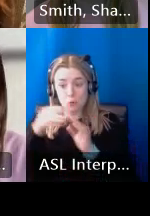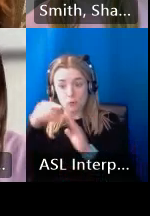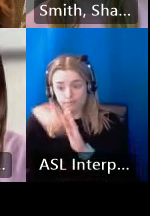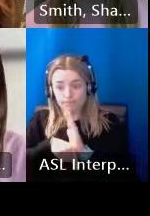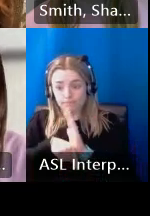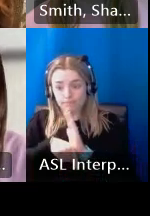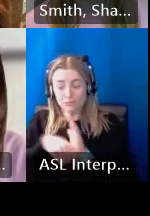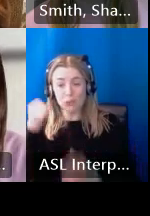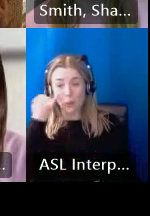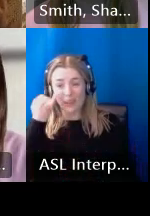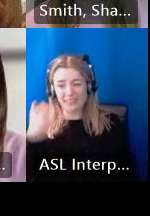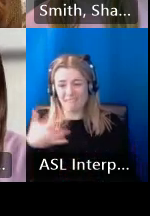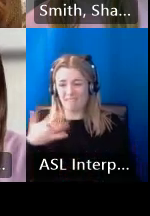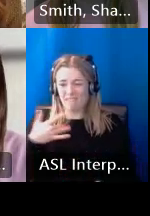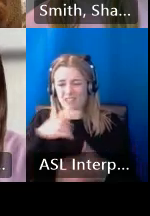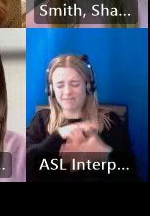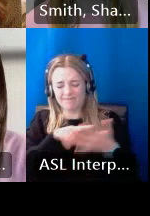happy to entertain that.